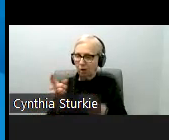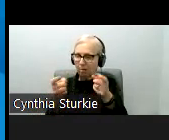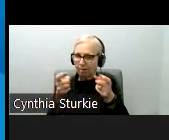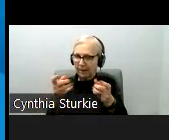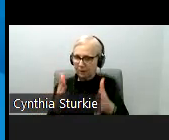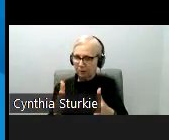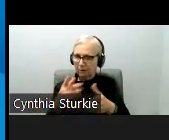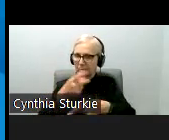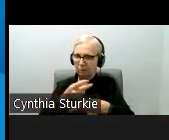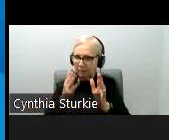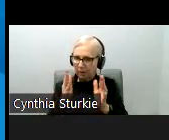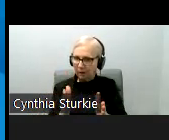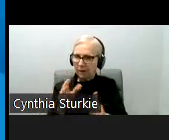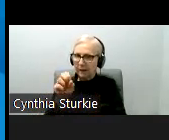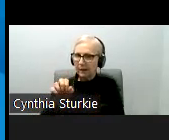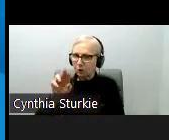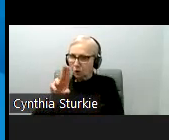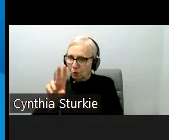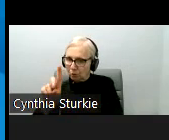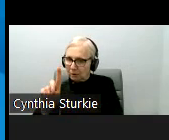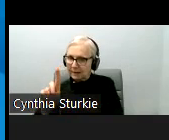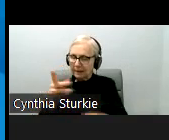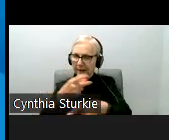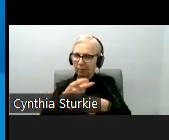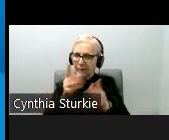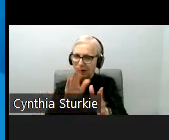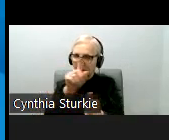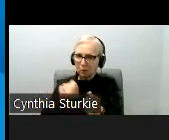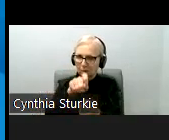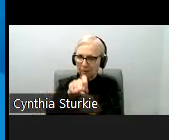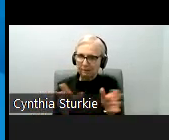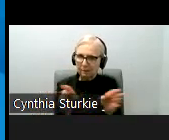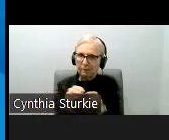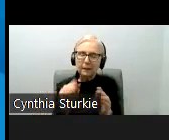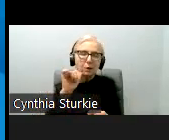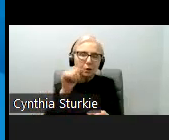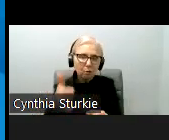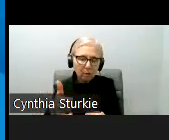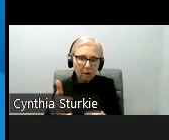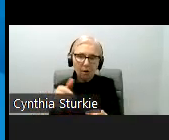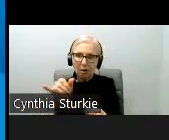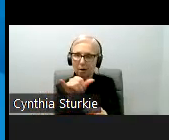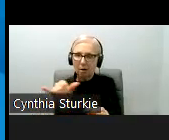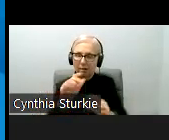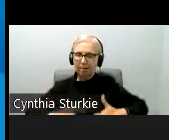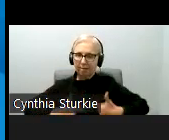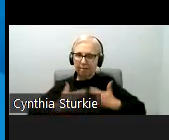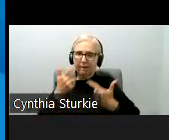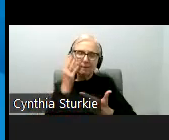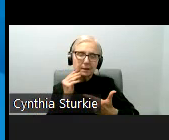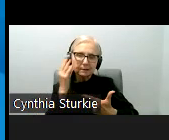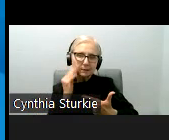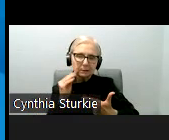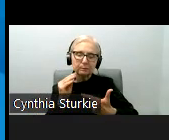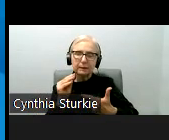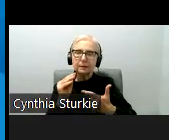providers. We have an SUD provider specific meeting tomorrow. And we also have our lived experience sessions. We've got